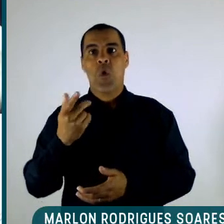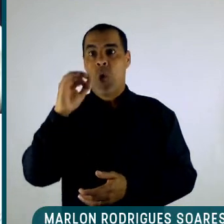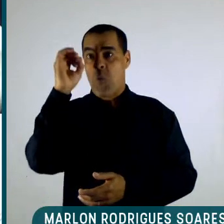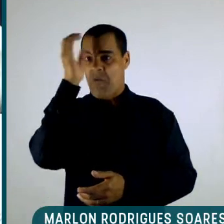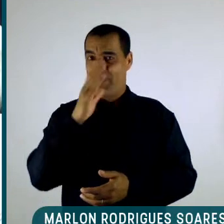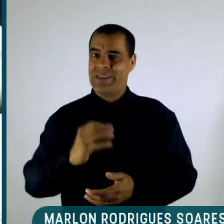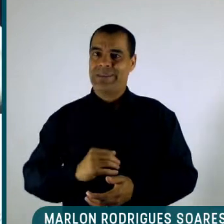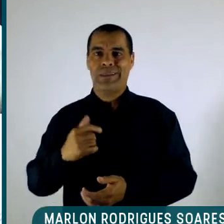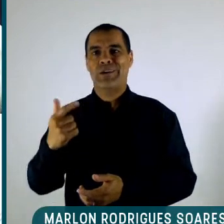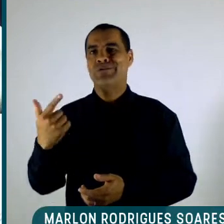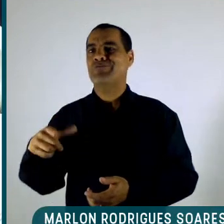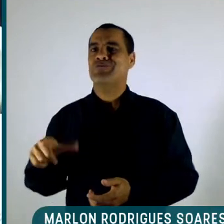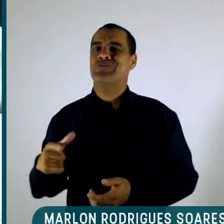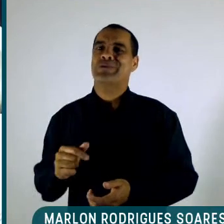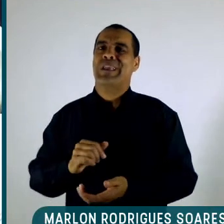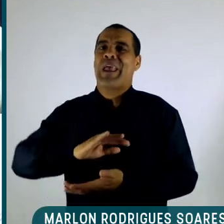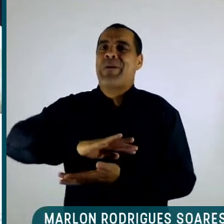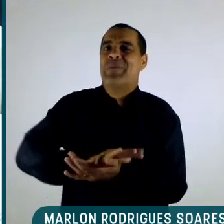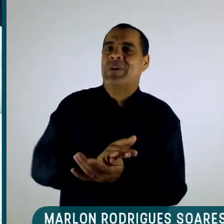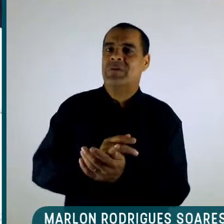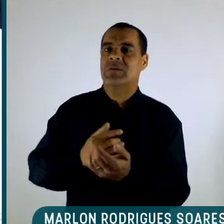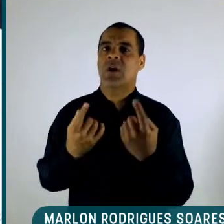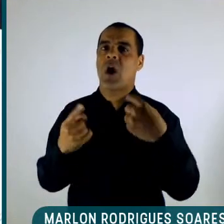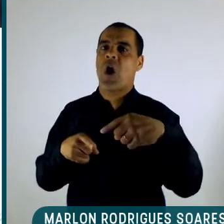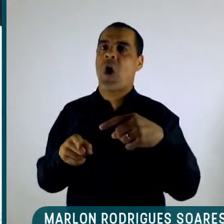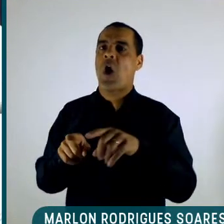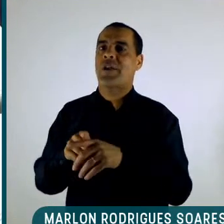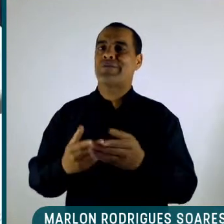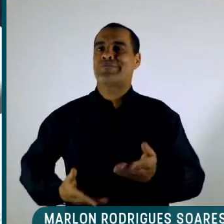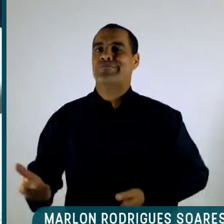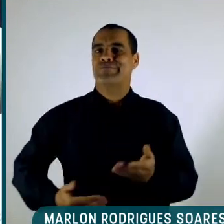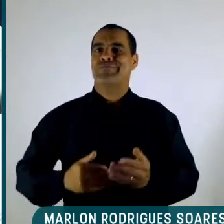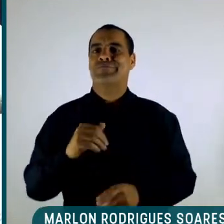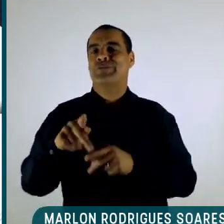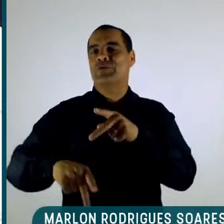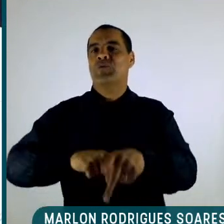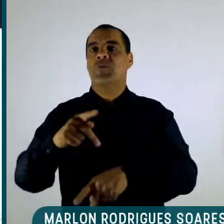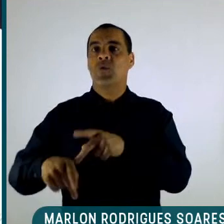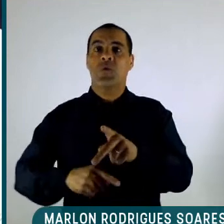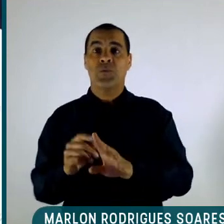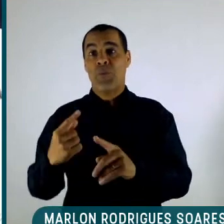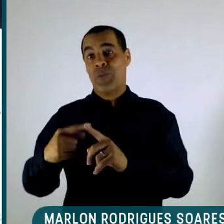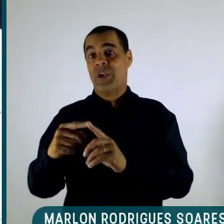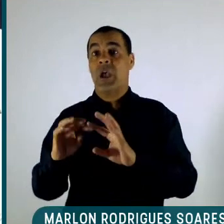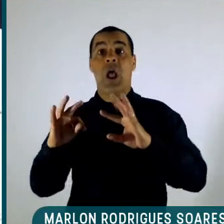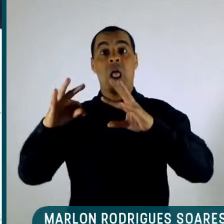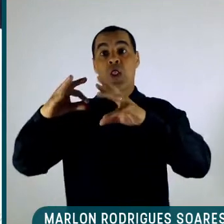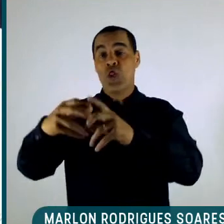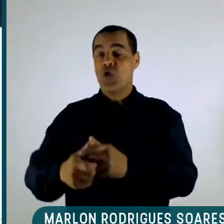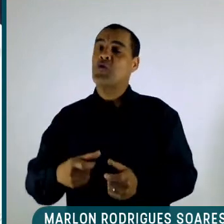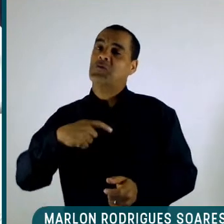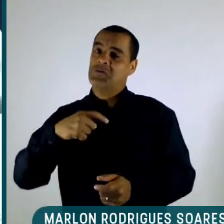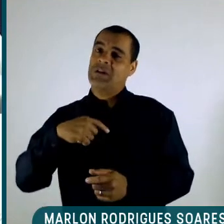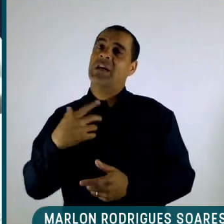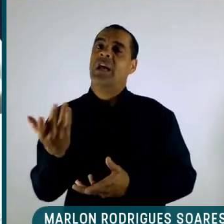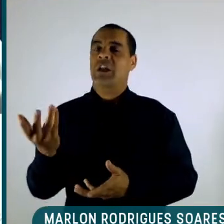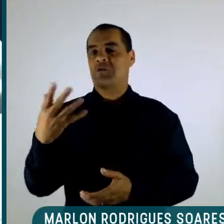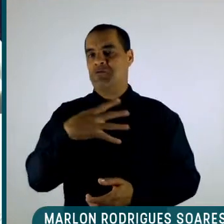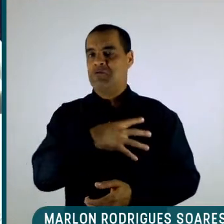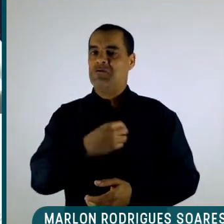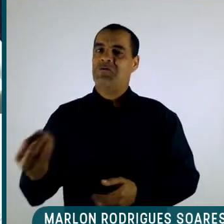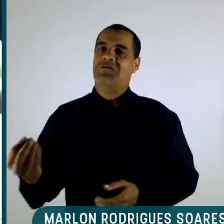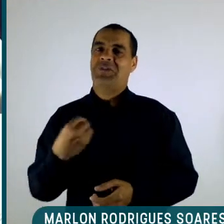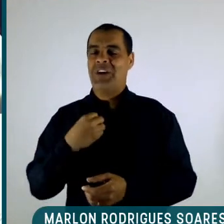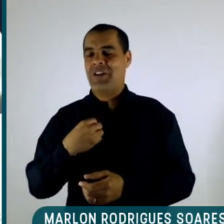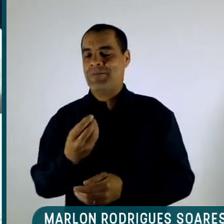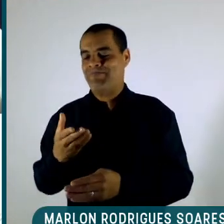that Brazilians, they are not biased against public services because all everyone